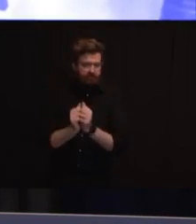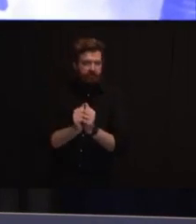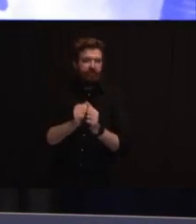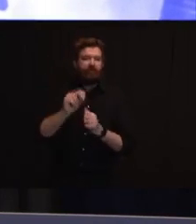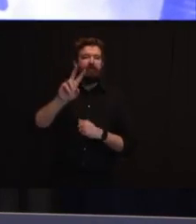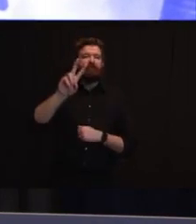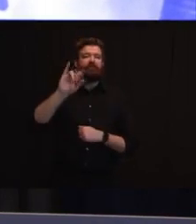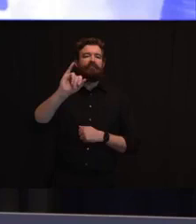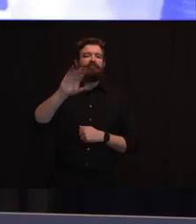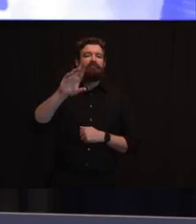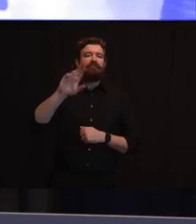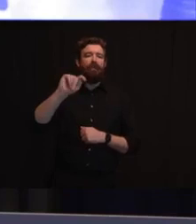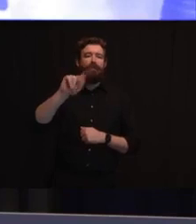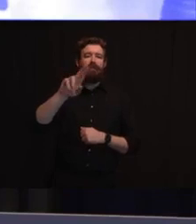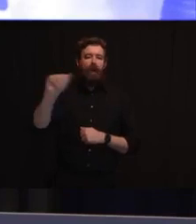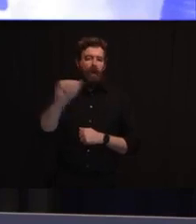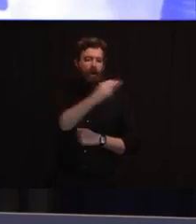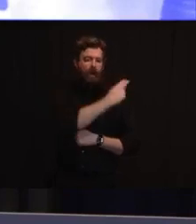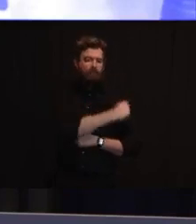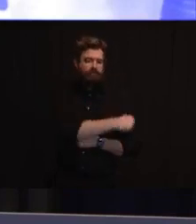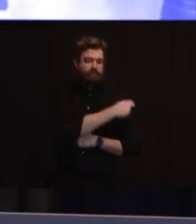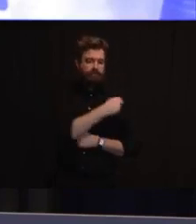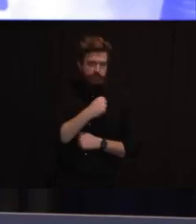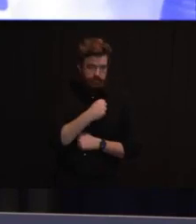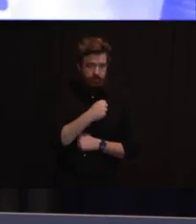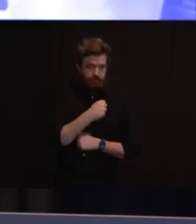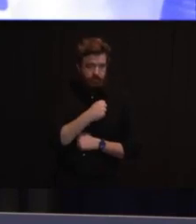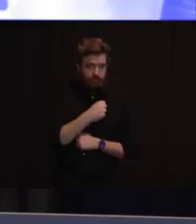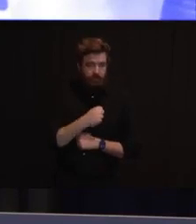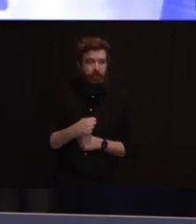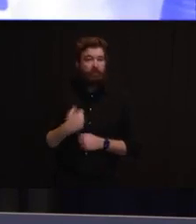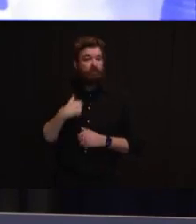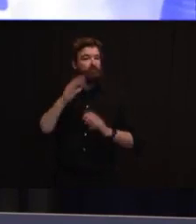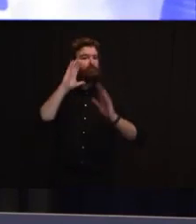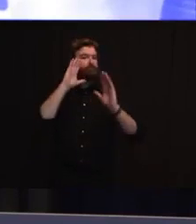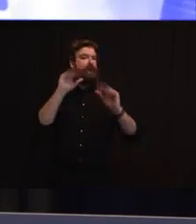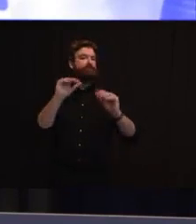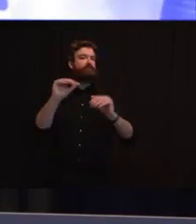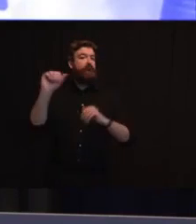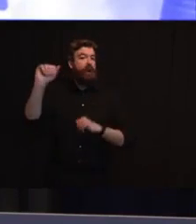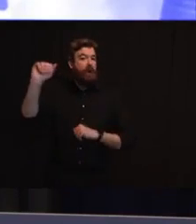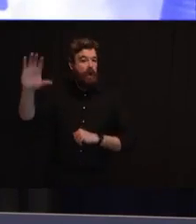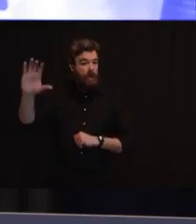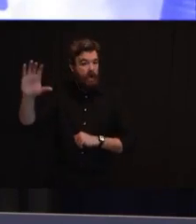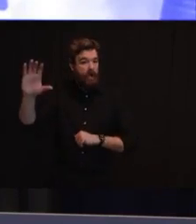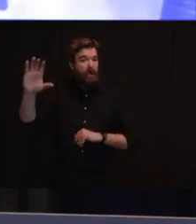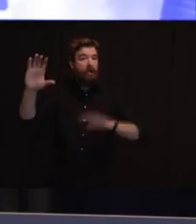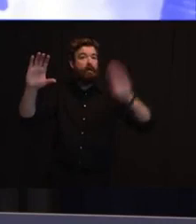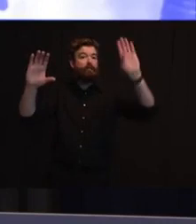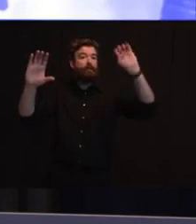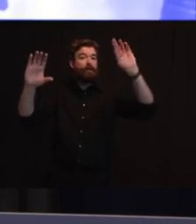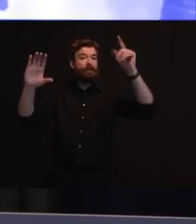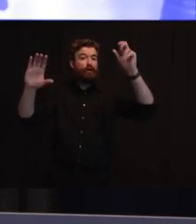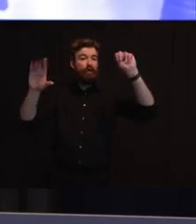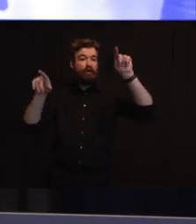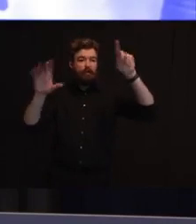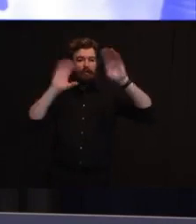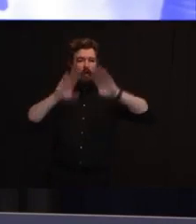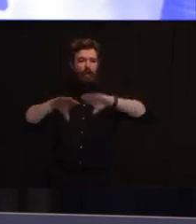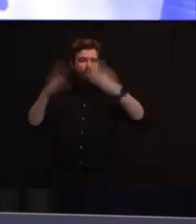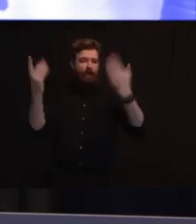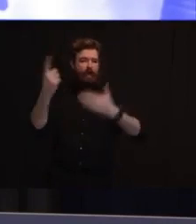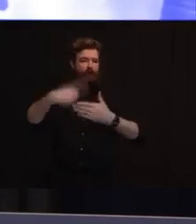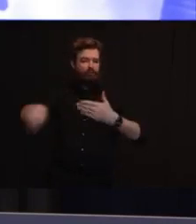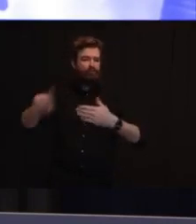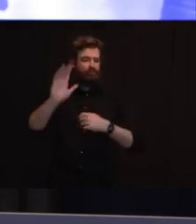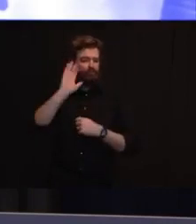are now open, and we expect the Atlantic and Bergen County sites to open next week. When more vaccine